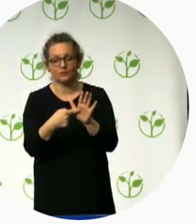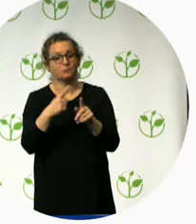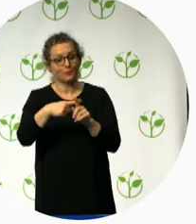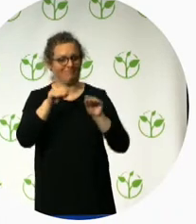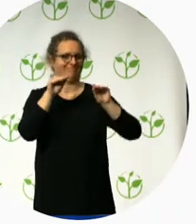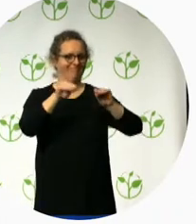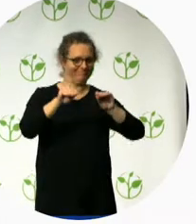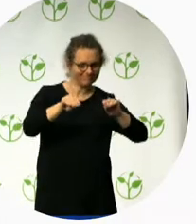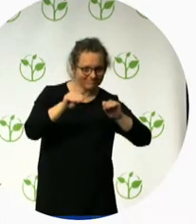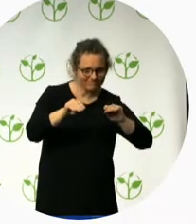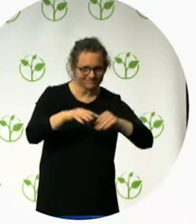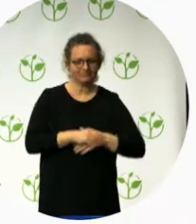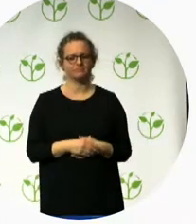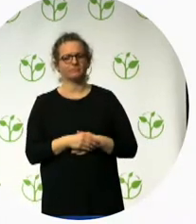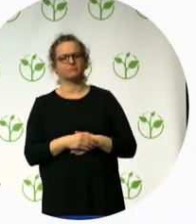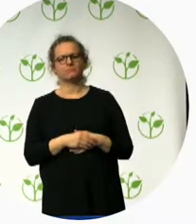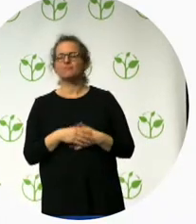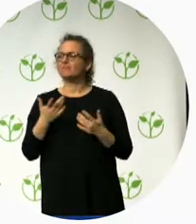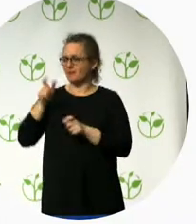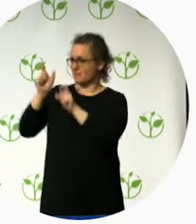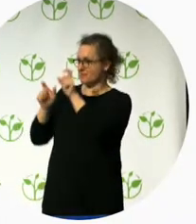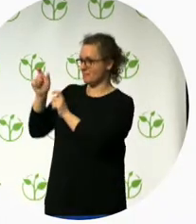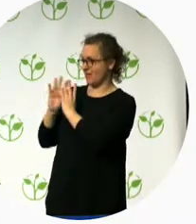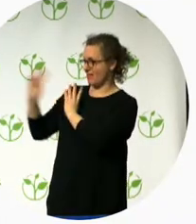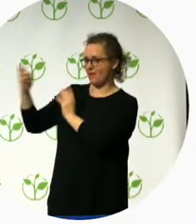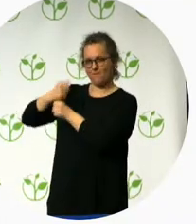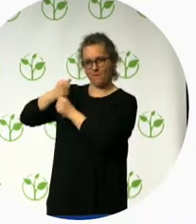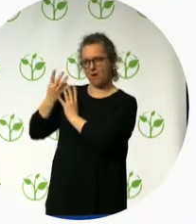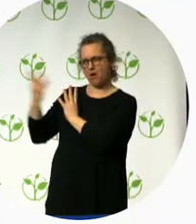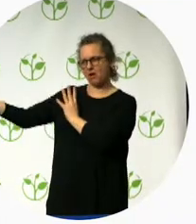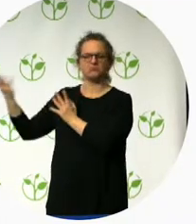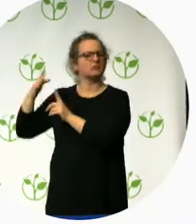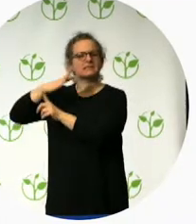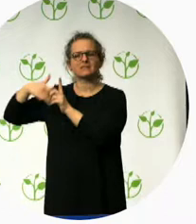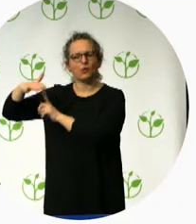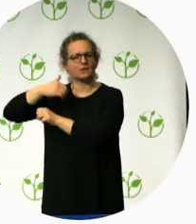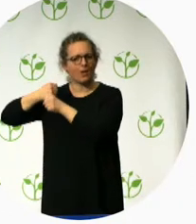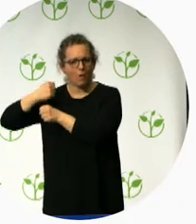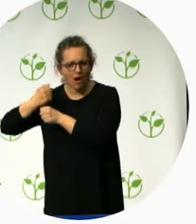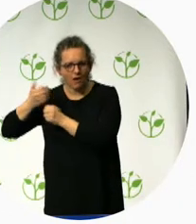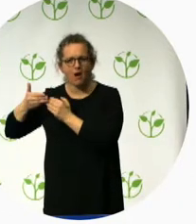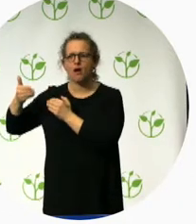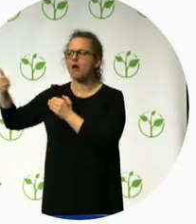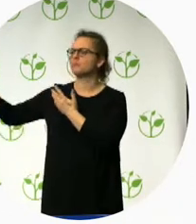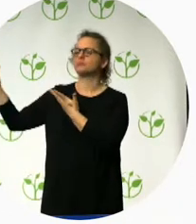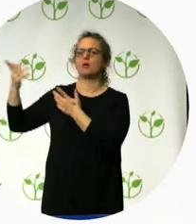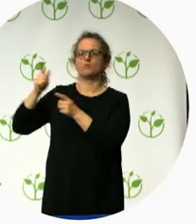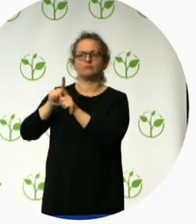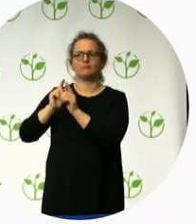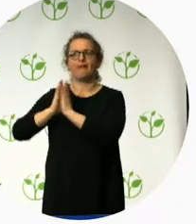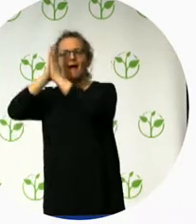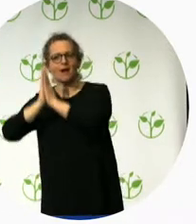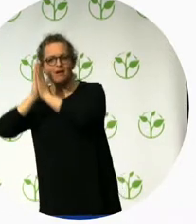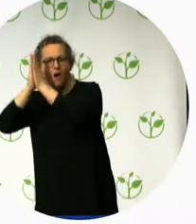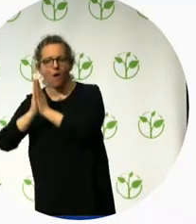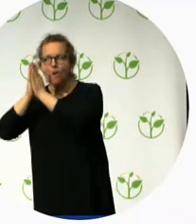organizations and other community organizations who have field-level projects in the area